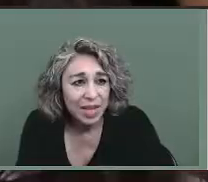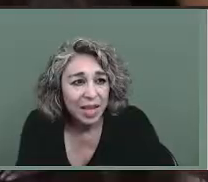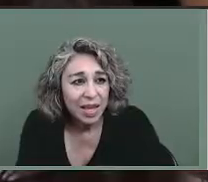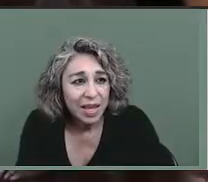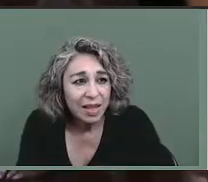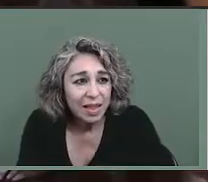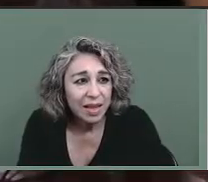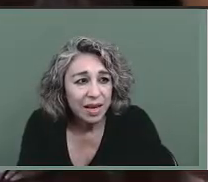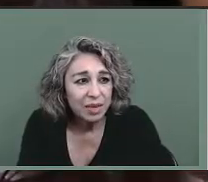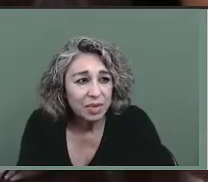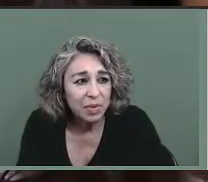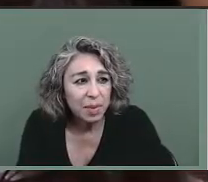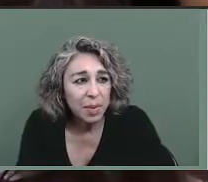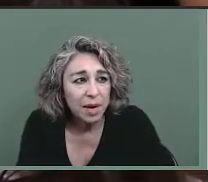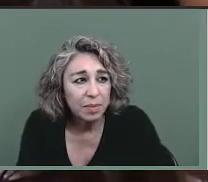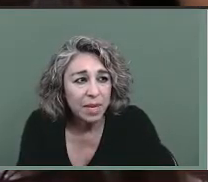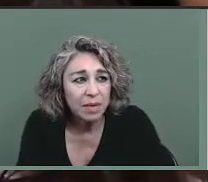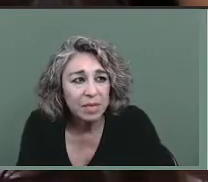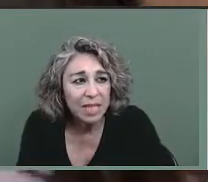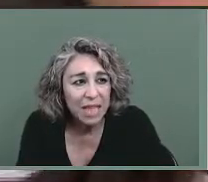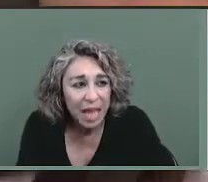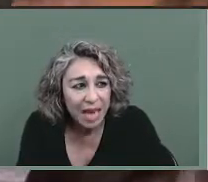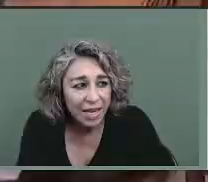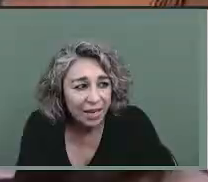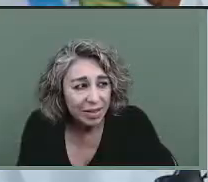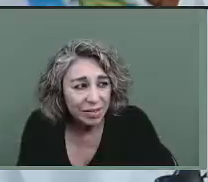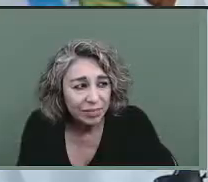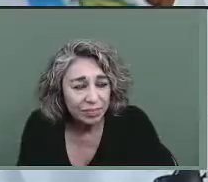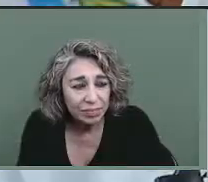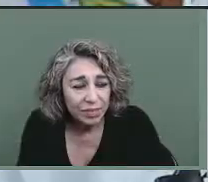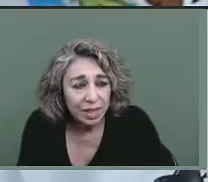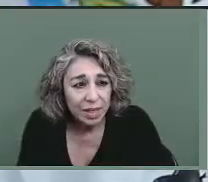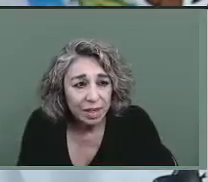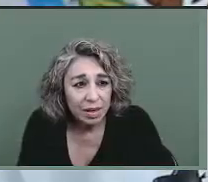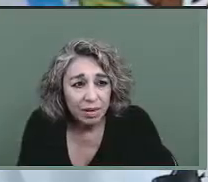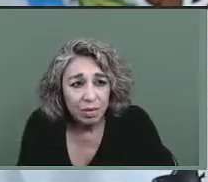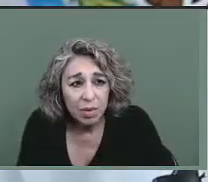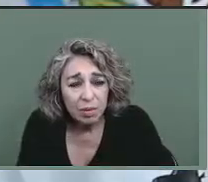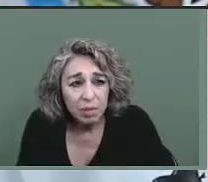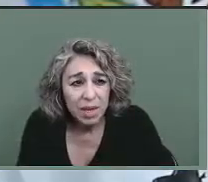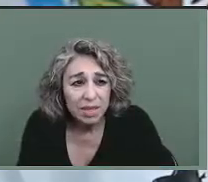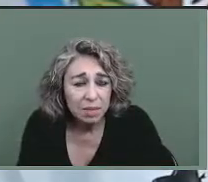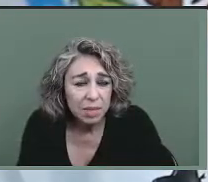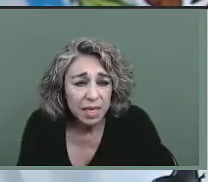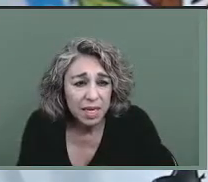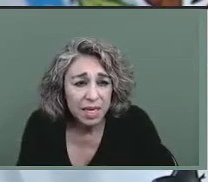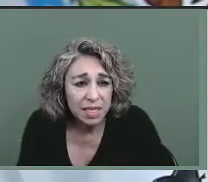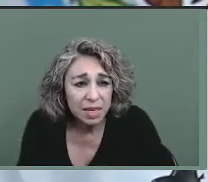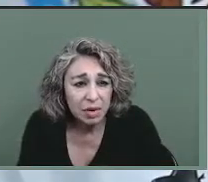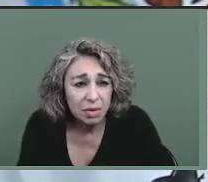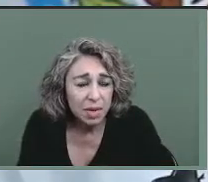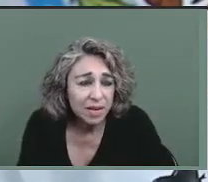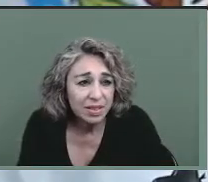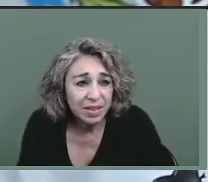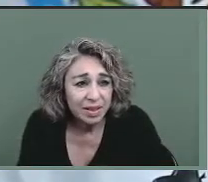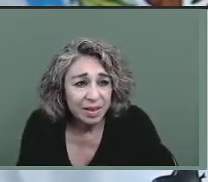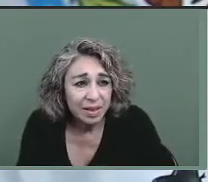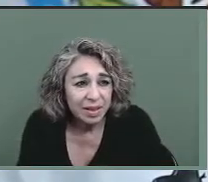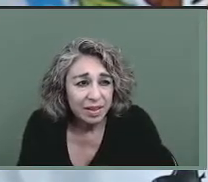that it was from the bottom. It was a lie. Well, possibly he doesn't know